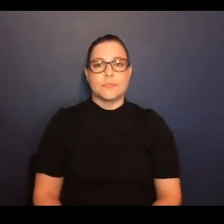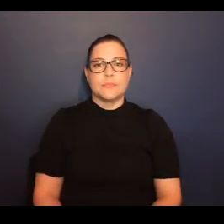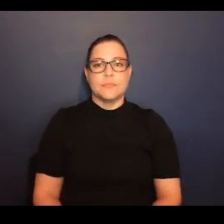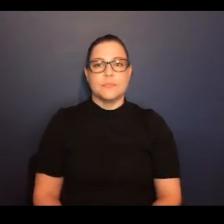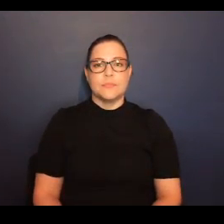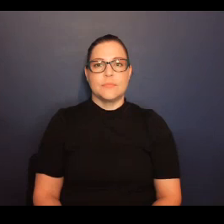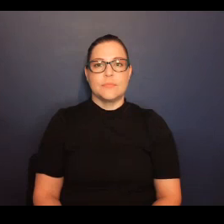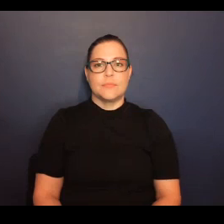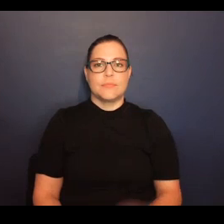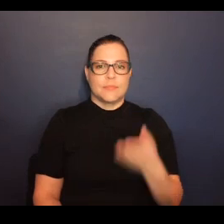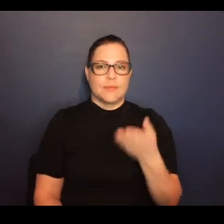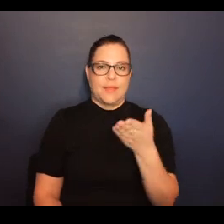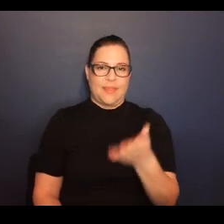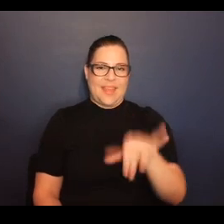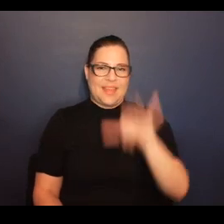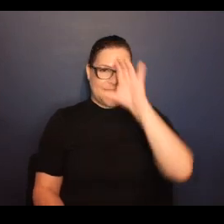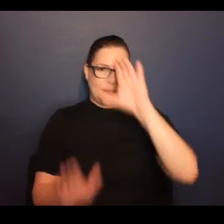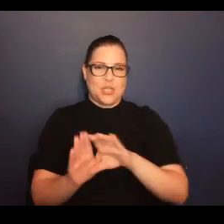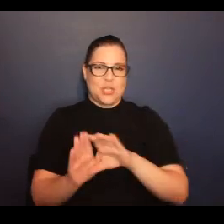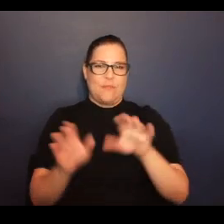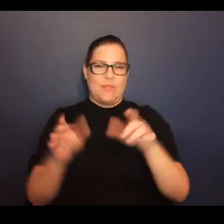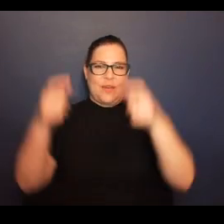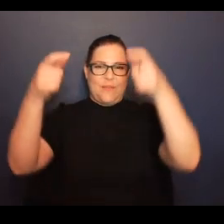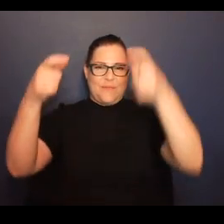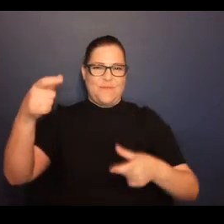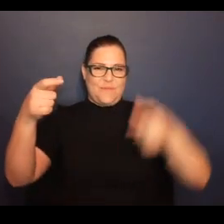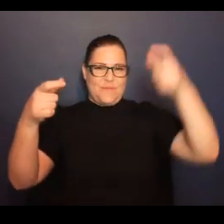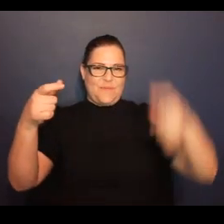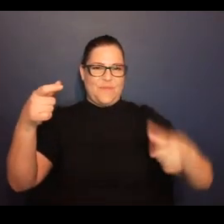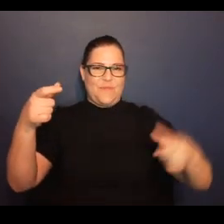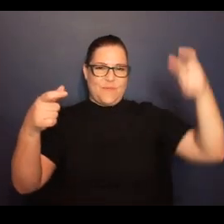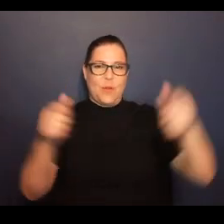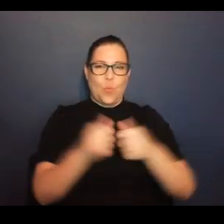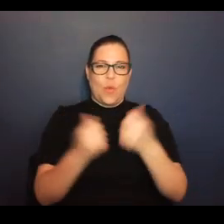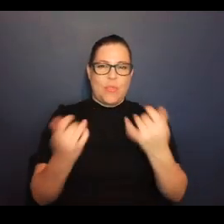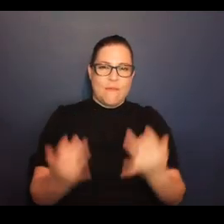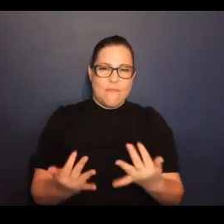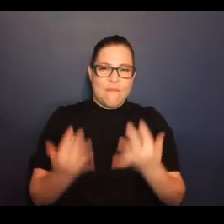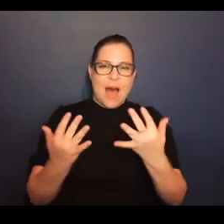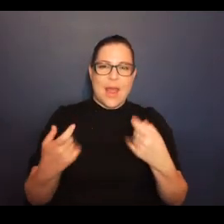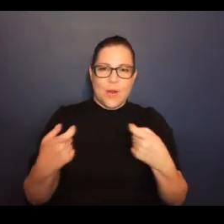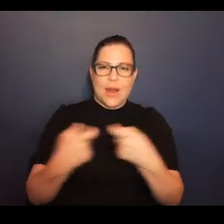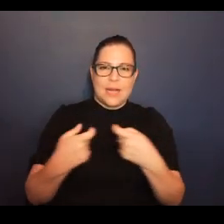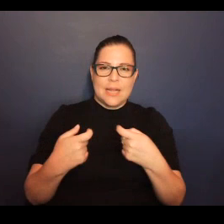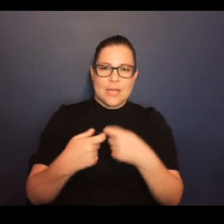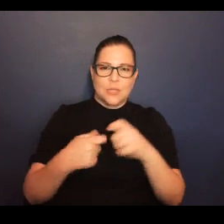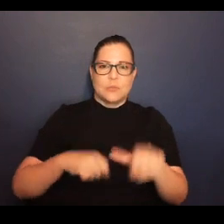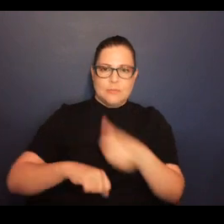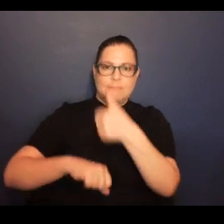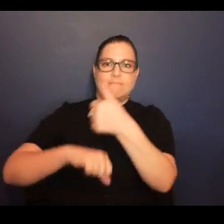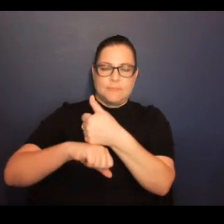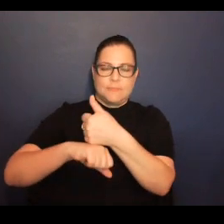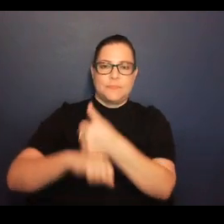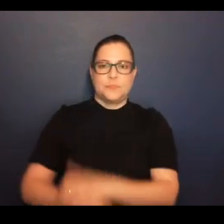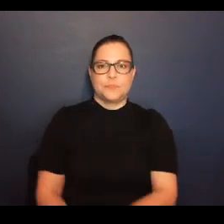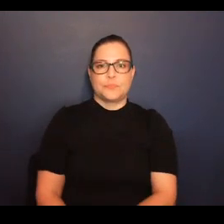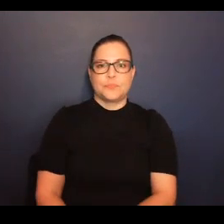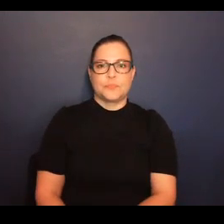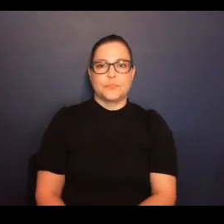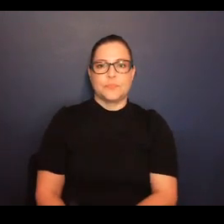And there's a picture. You can see the framing and some of the fire and some of the electrical conduit that they're working on.